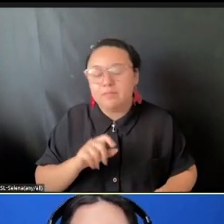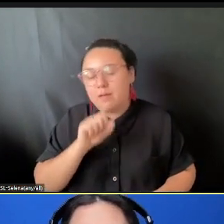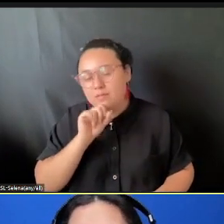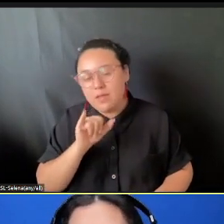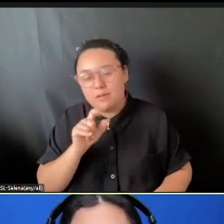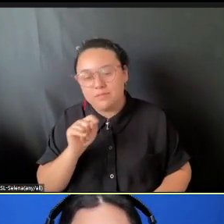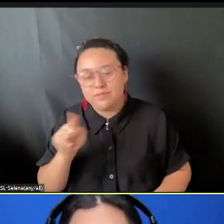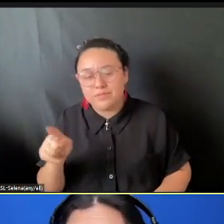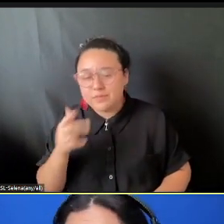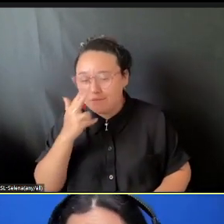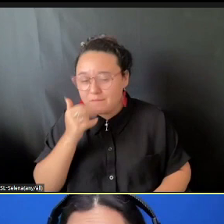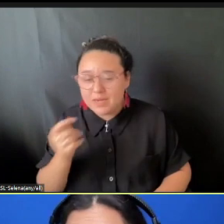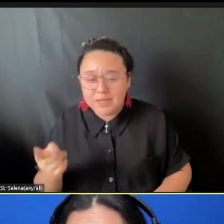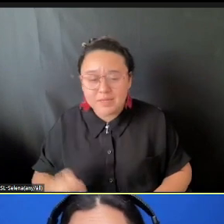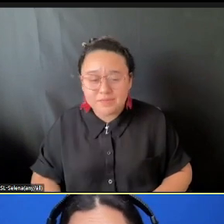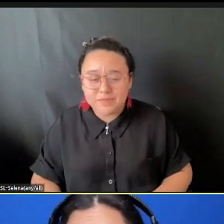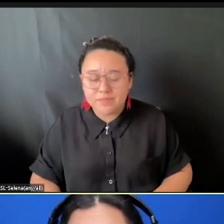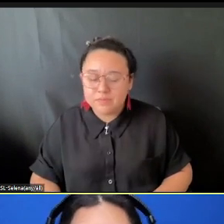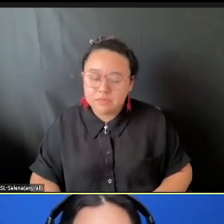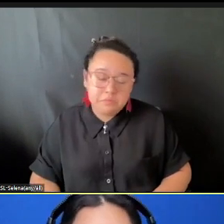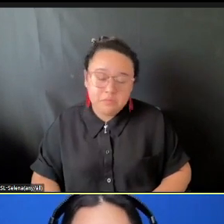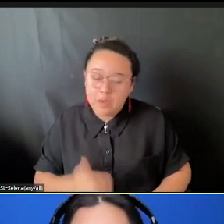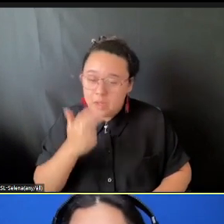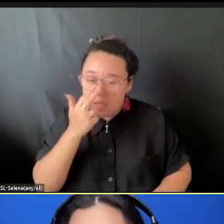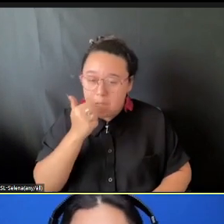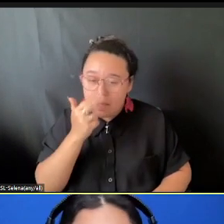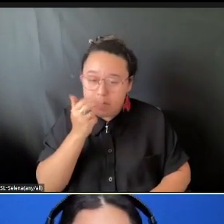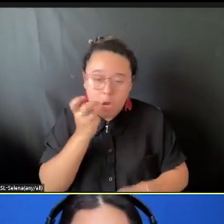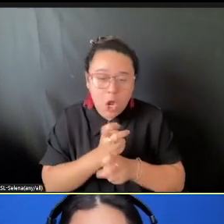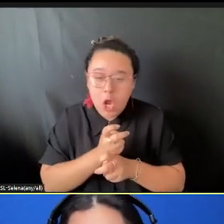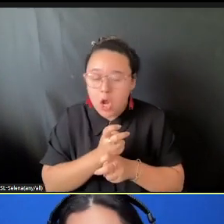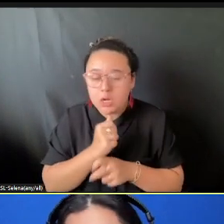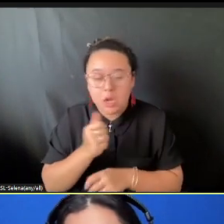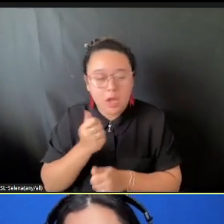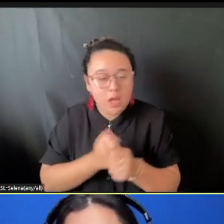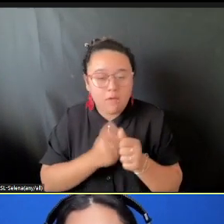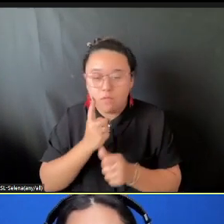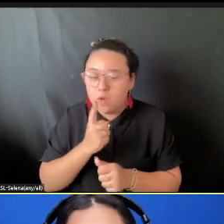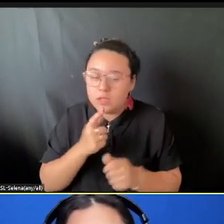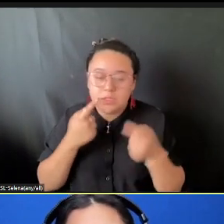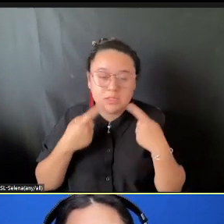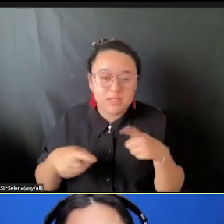She's just so funny. You know, comedy is hard. Comedy, not everyone can do comedy.